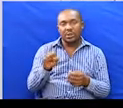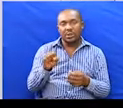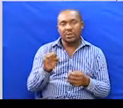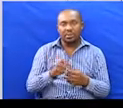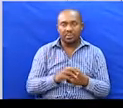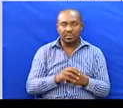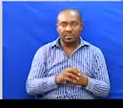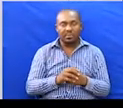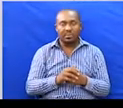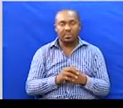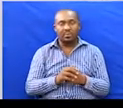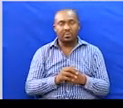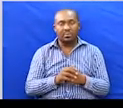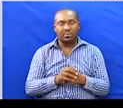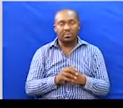Genes.